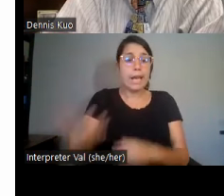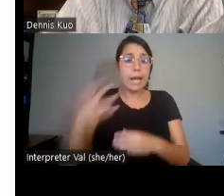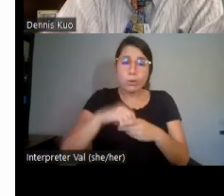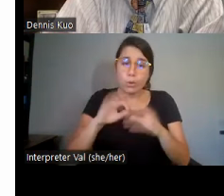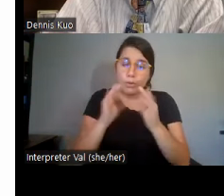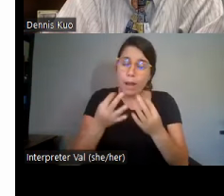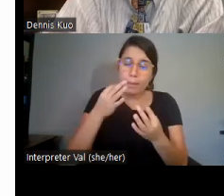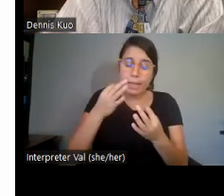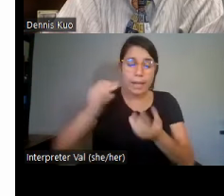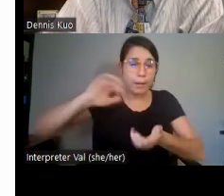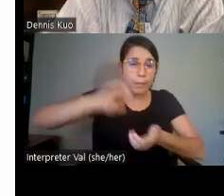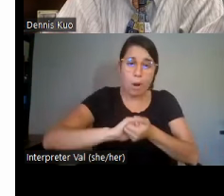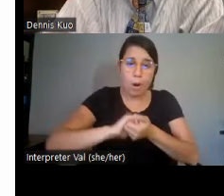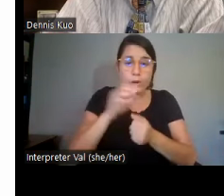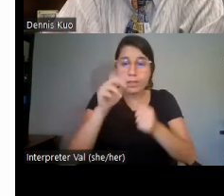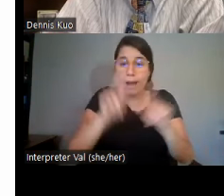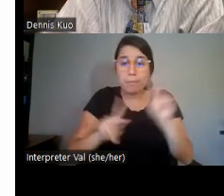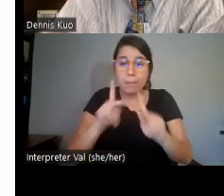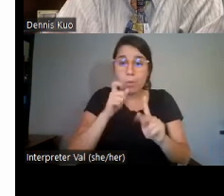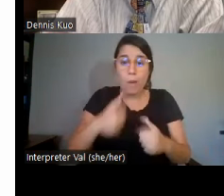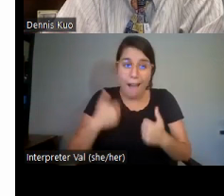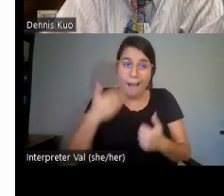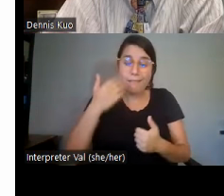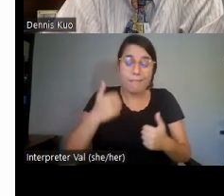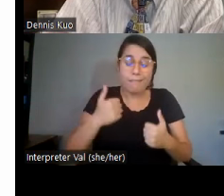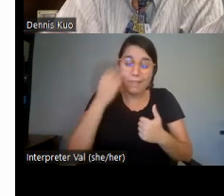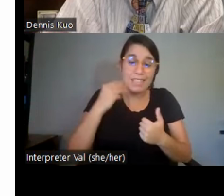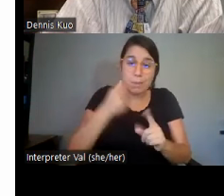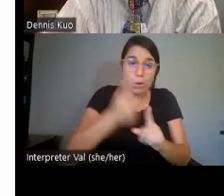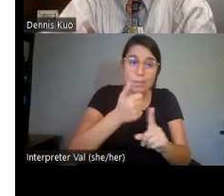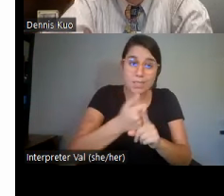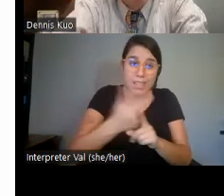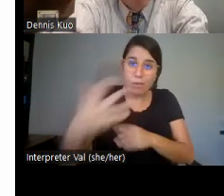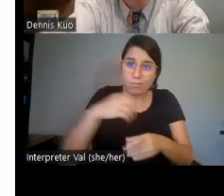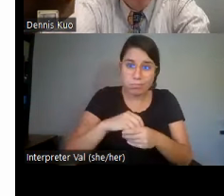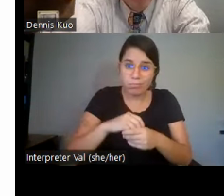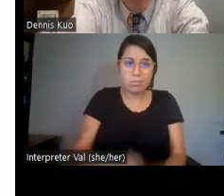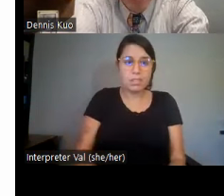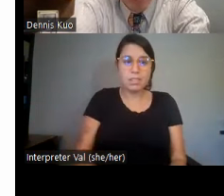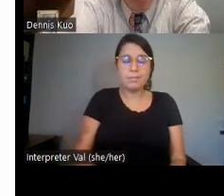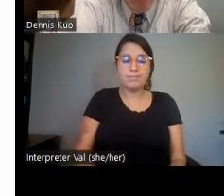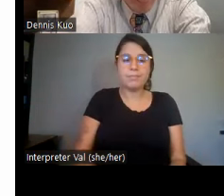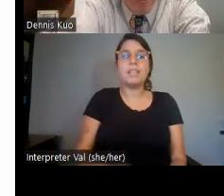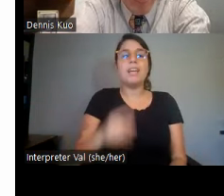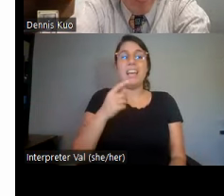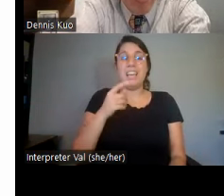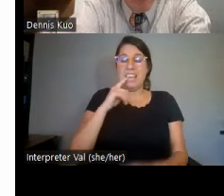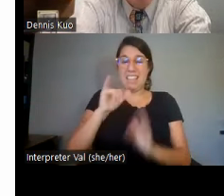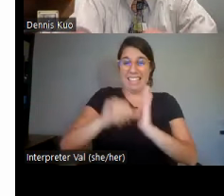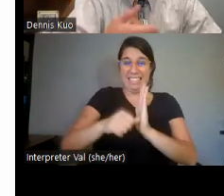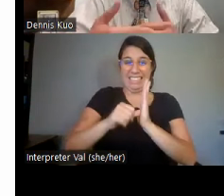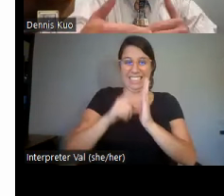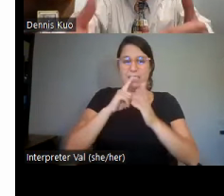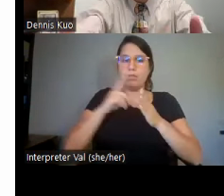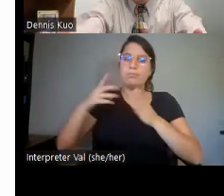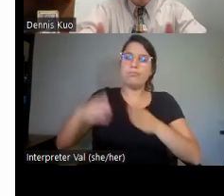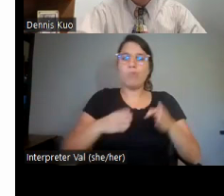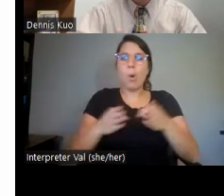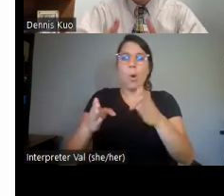experience at all sectors of services. A roadmap of services and resources. I started out with